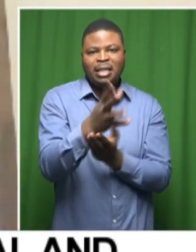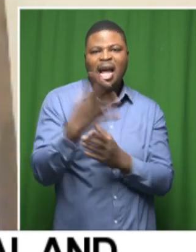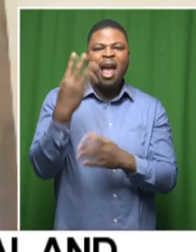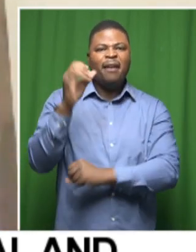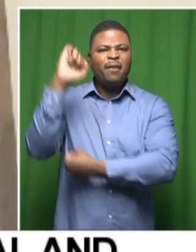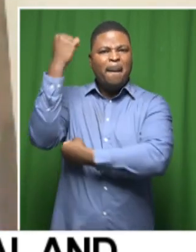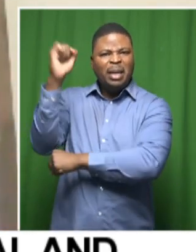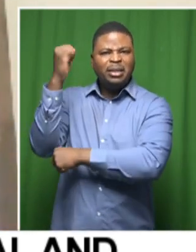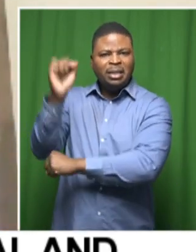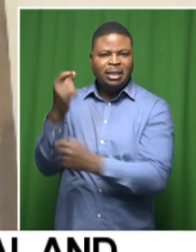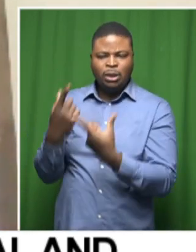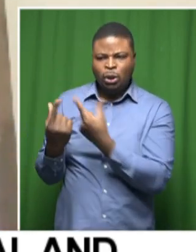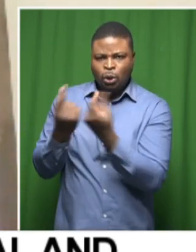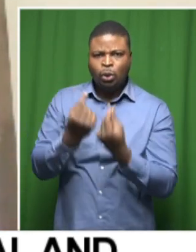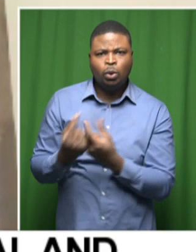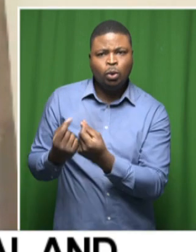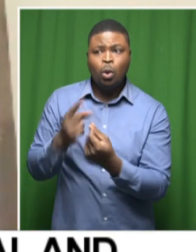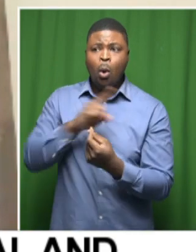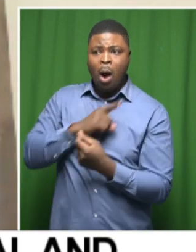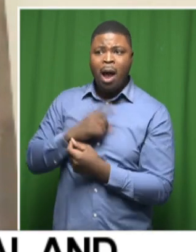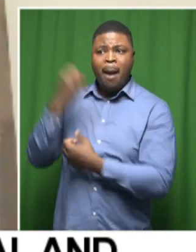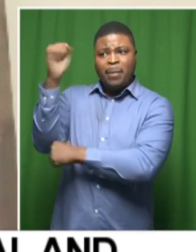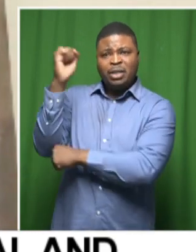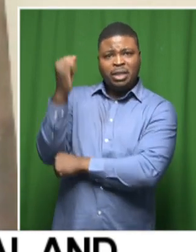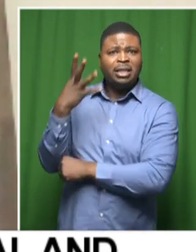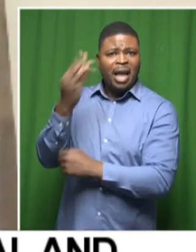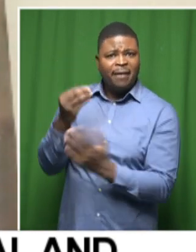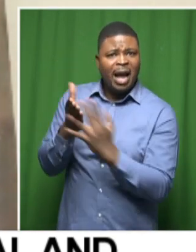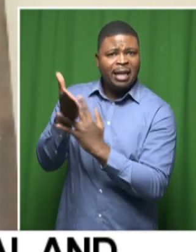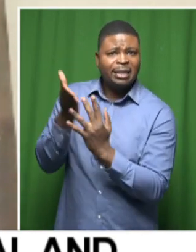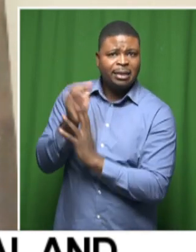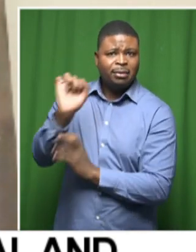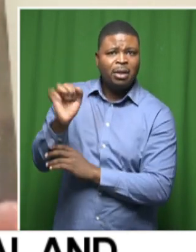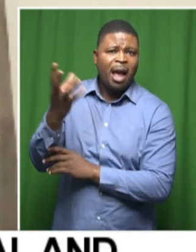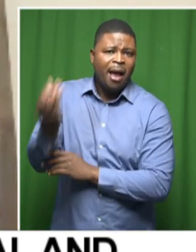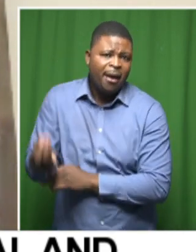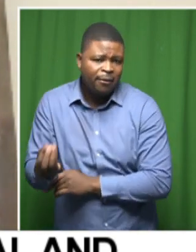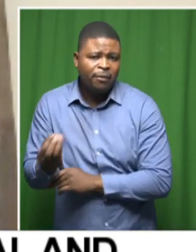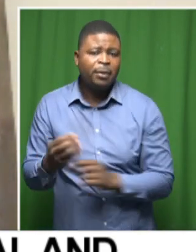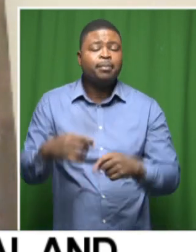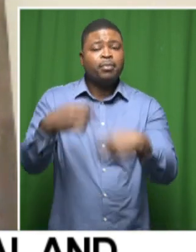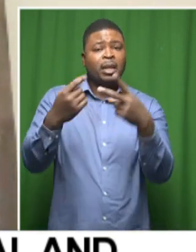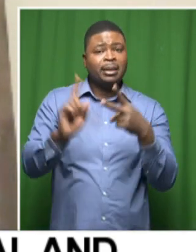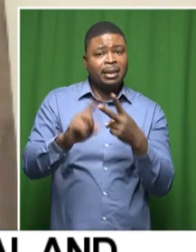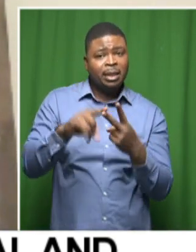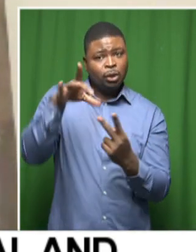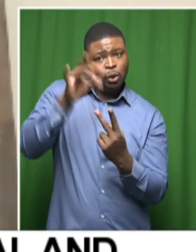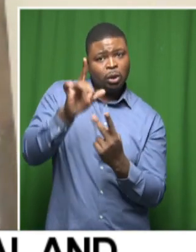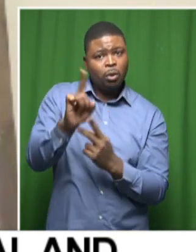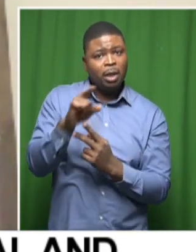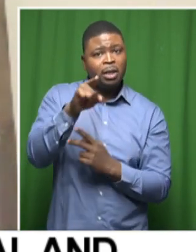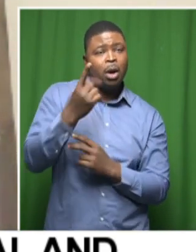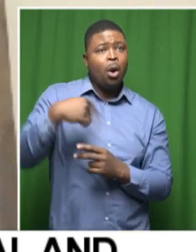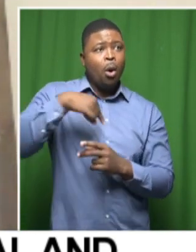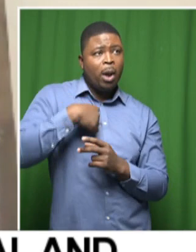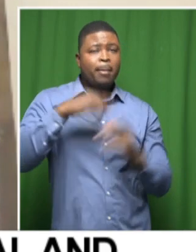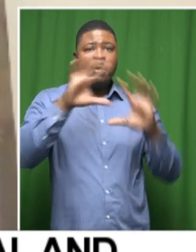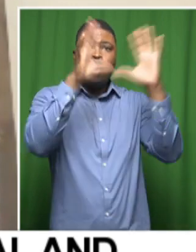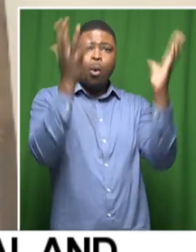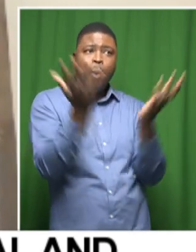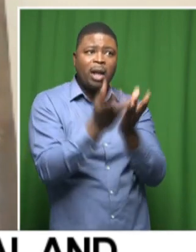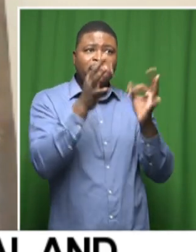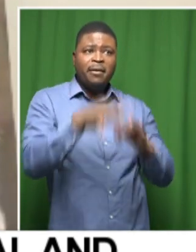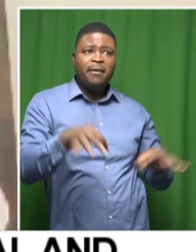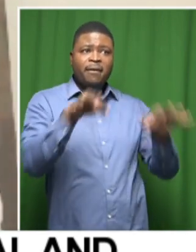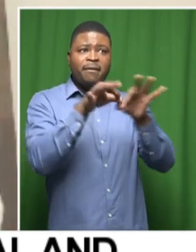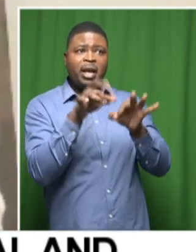of what they actually had access to. The second choice is about saying we may not shape the vision of that world, but we will